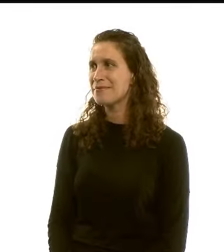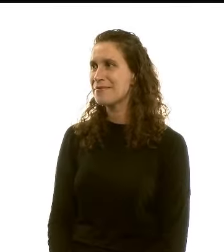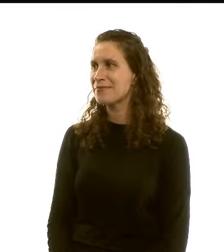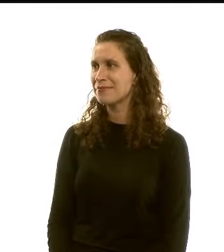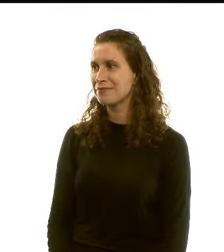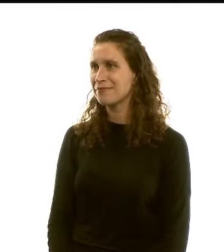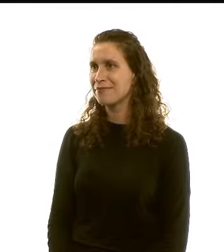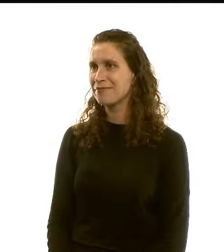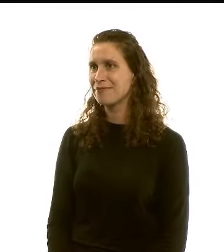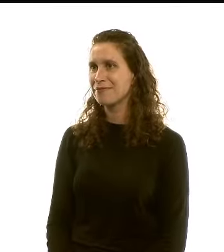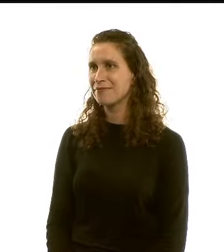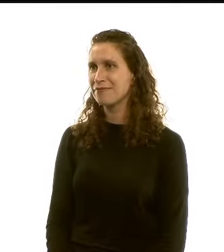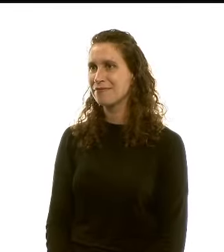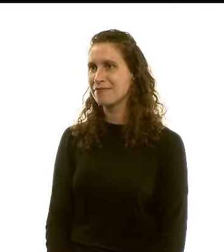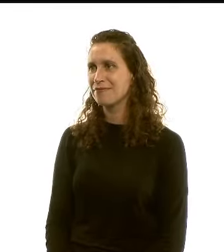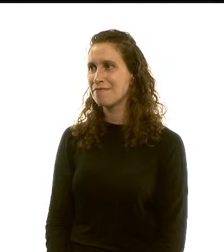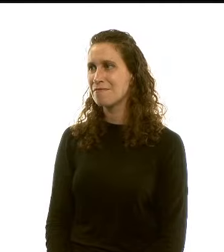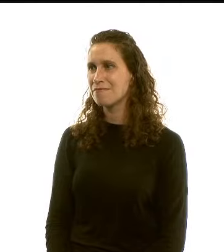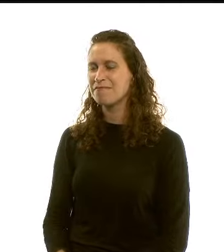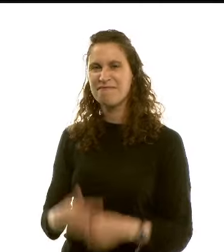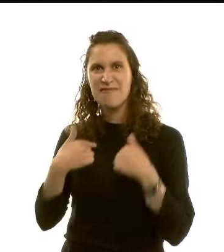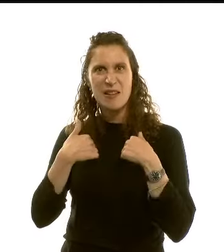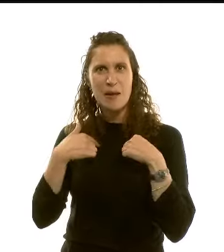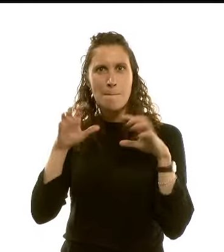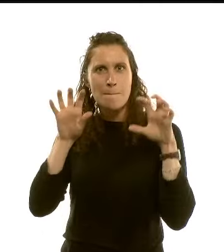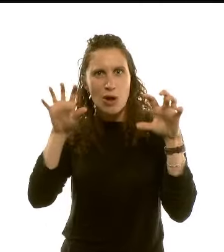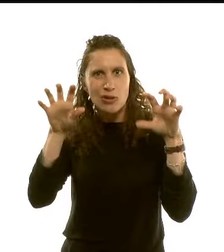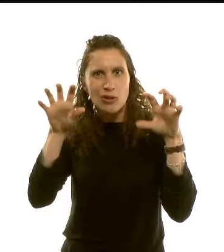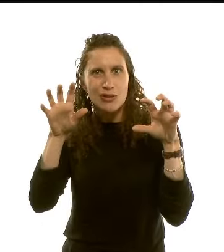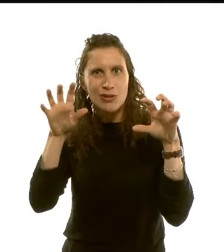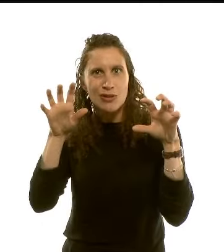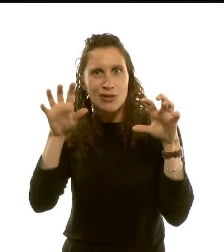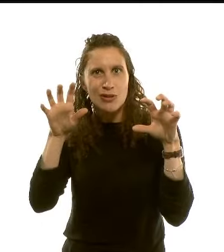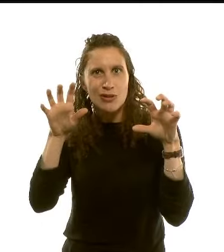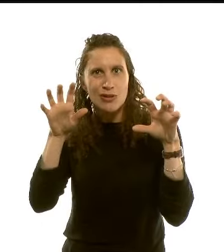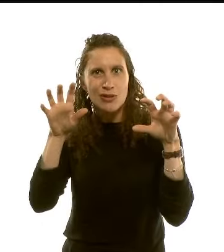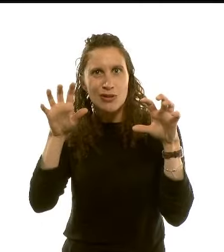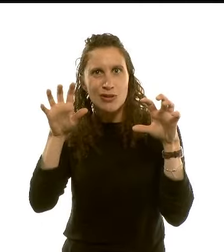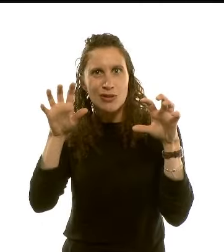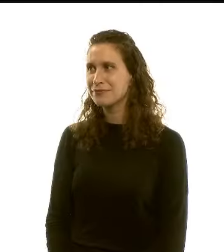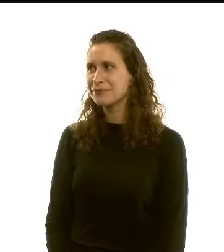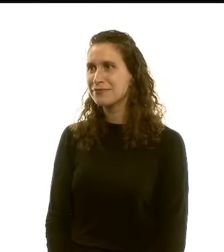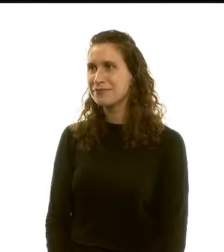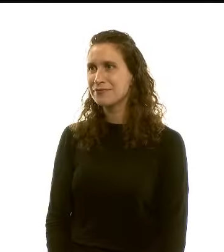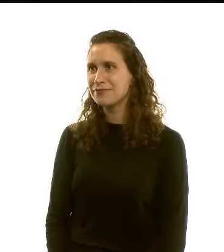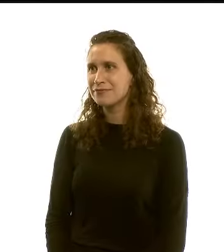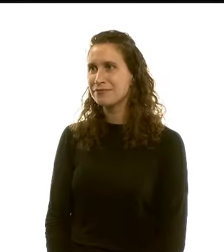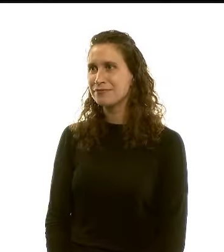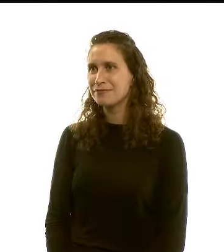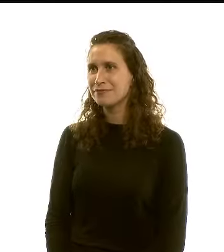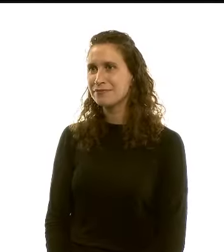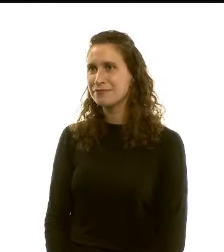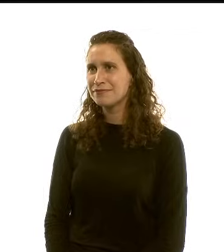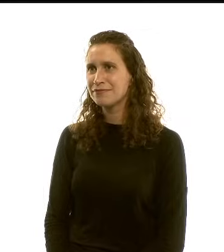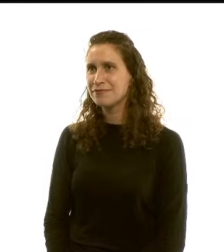Okay, I'm gonna try and build a monster in 60 seconds. All right, I'm gonna make it stripy.